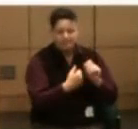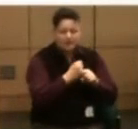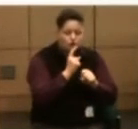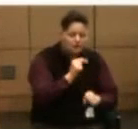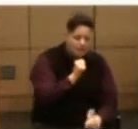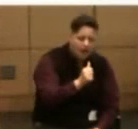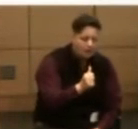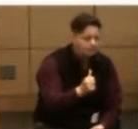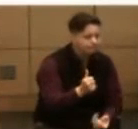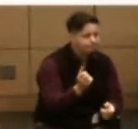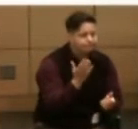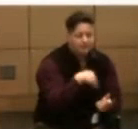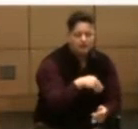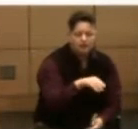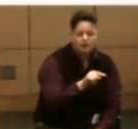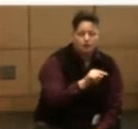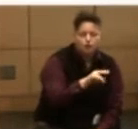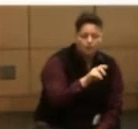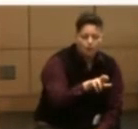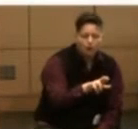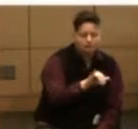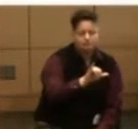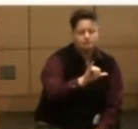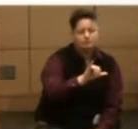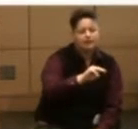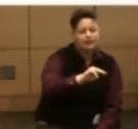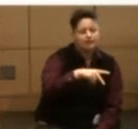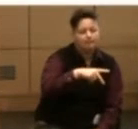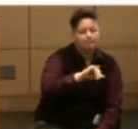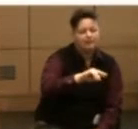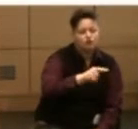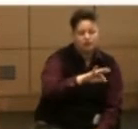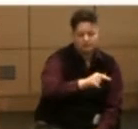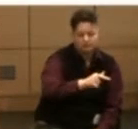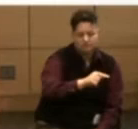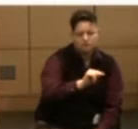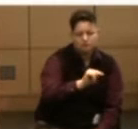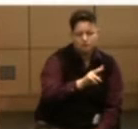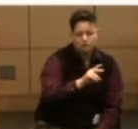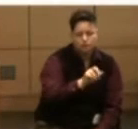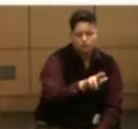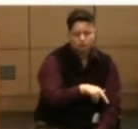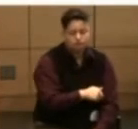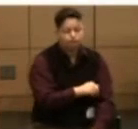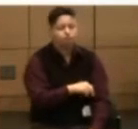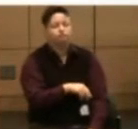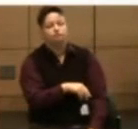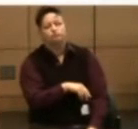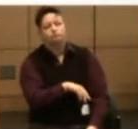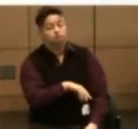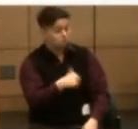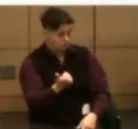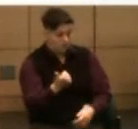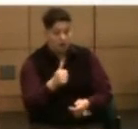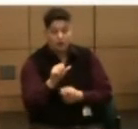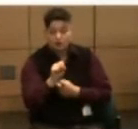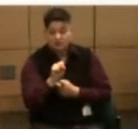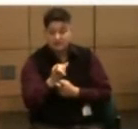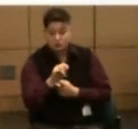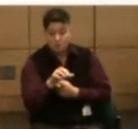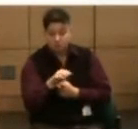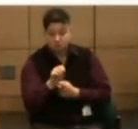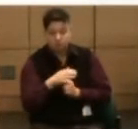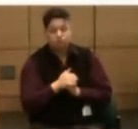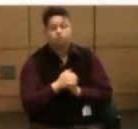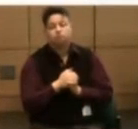in their brainstem. Any other child who may have other syndromes, especially you thinking, well, could this